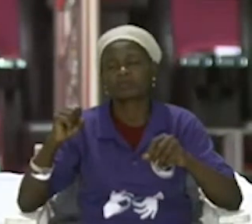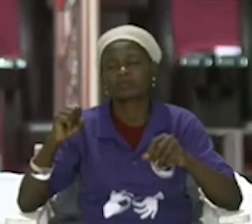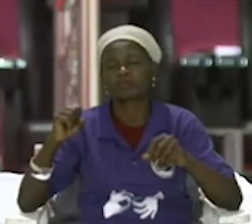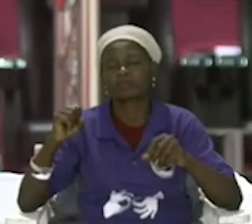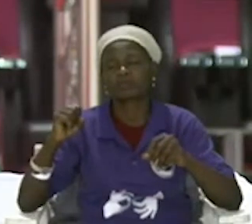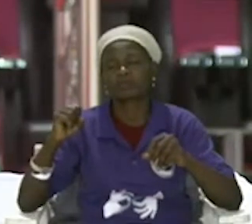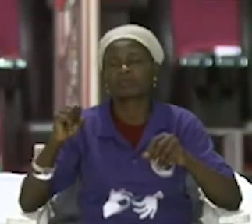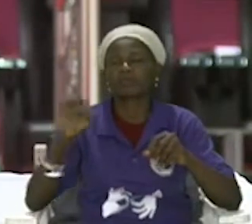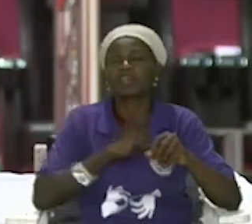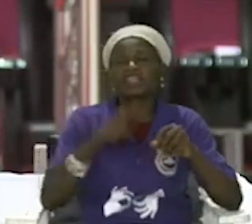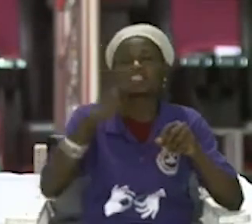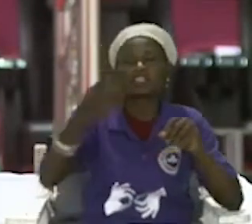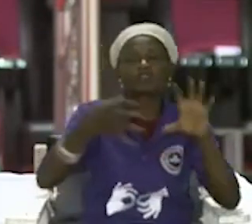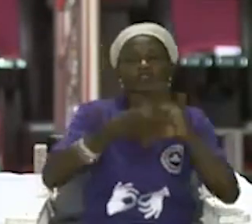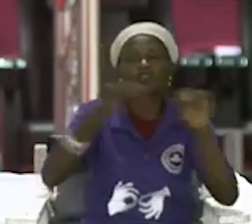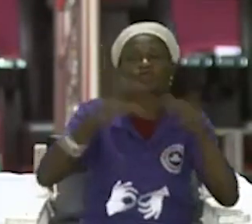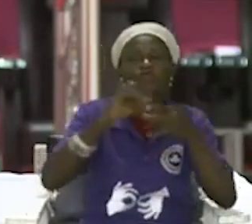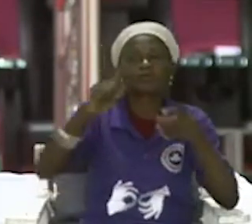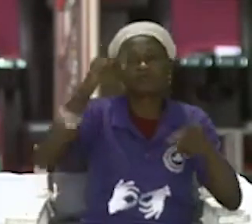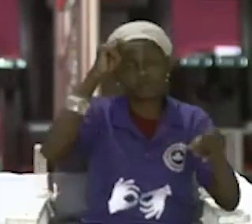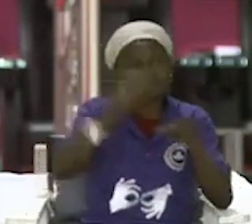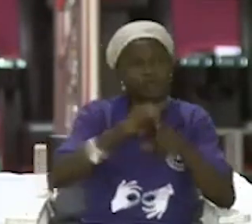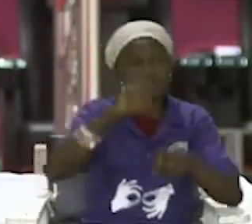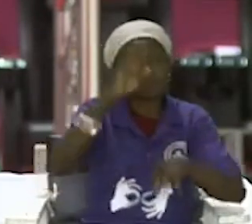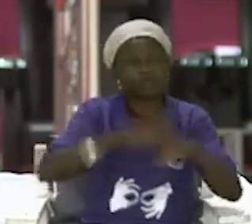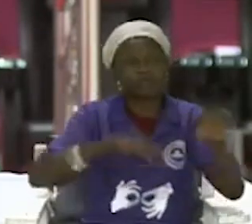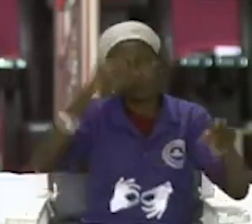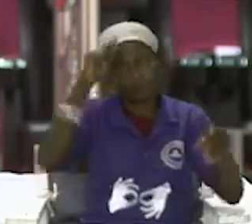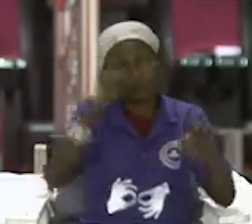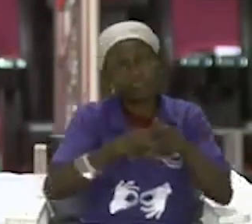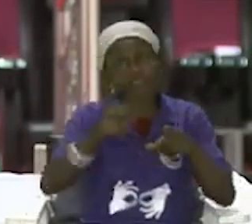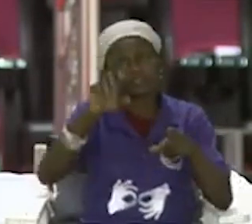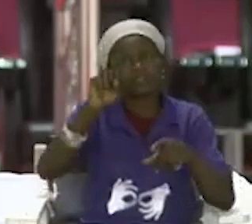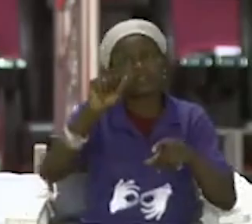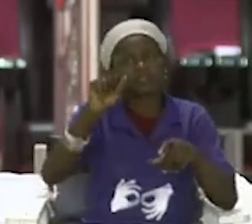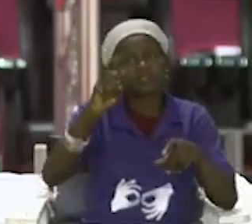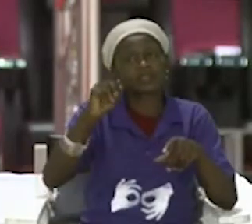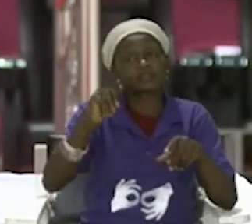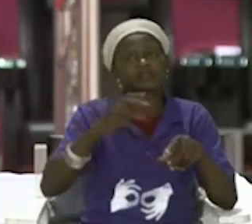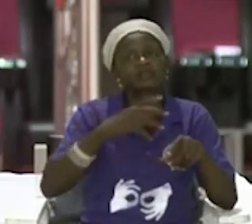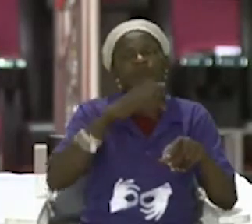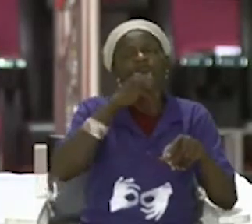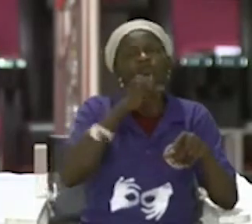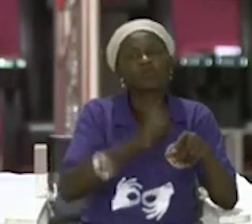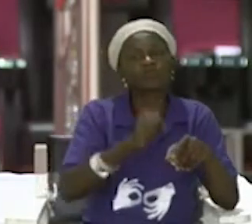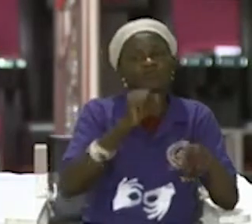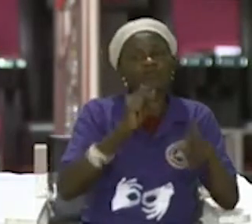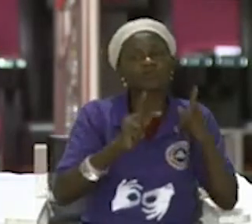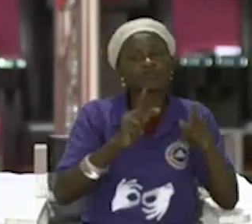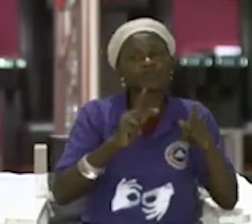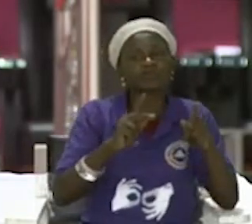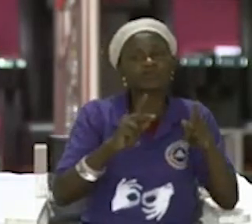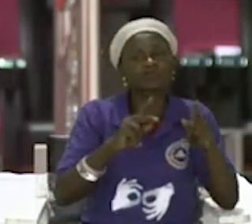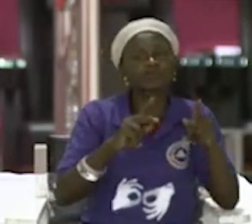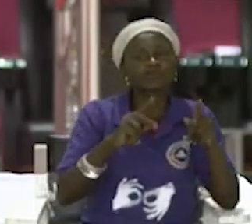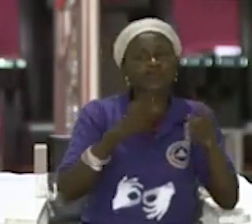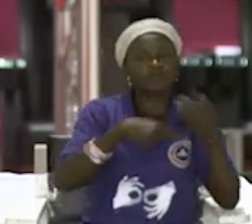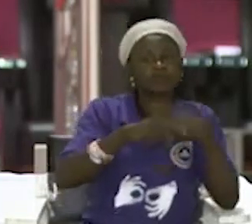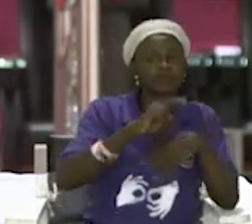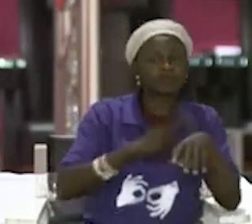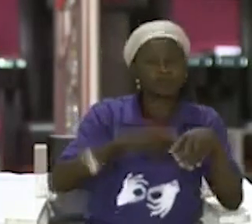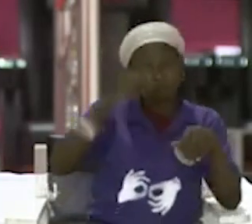I've told you the story of a brother called Brother Sam. At least the older ones among us will remember